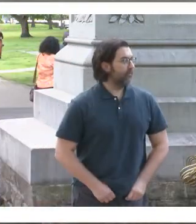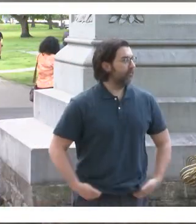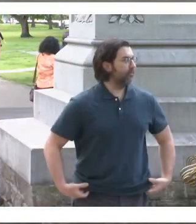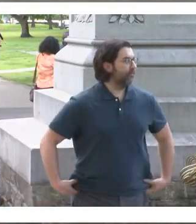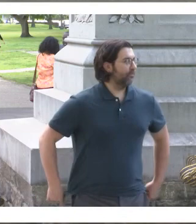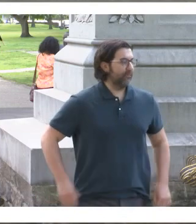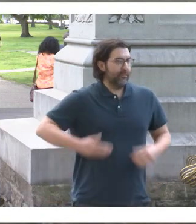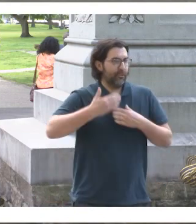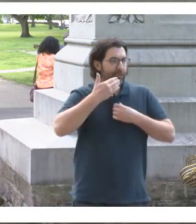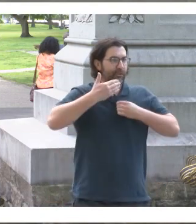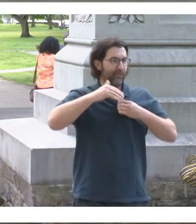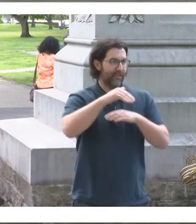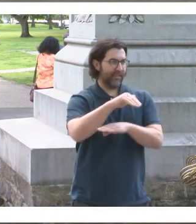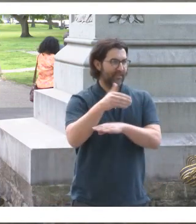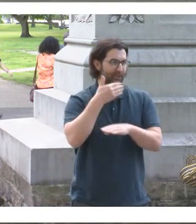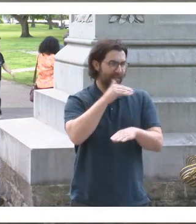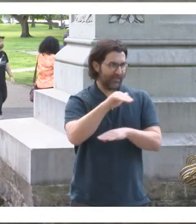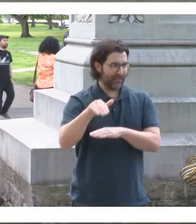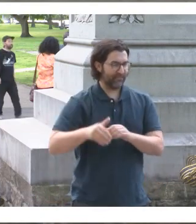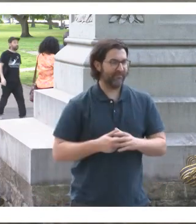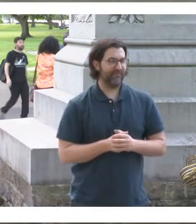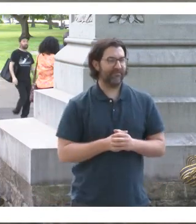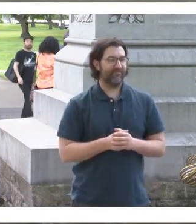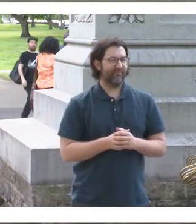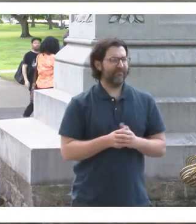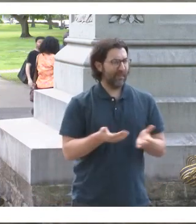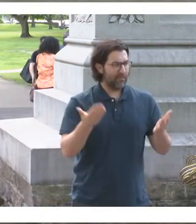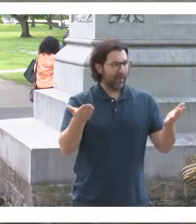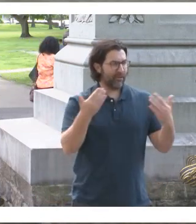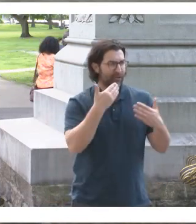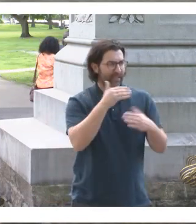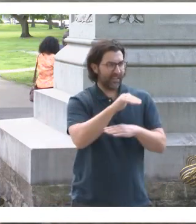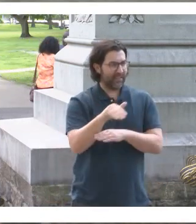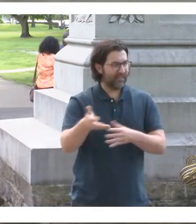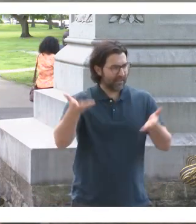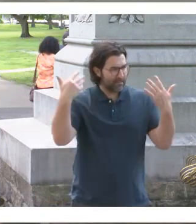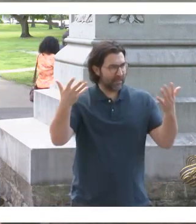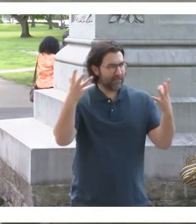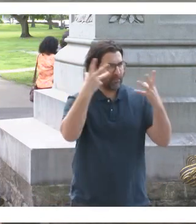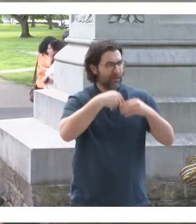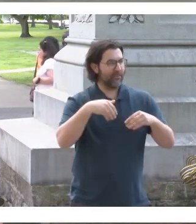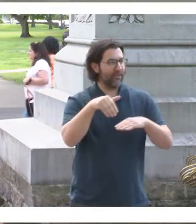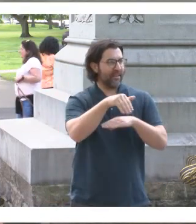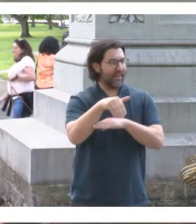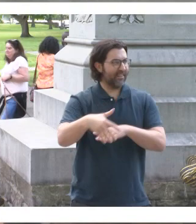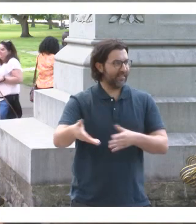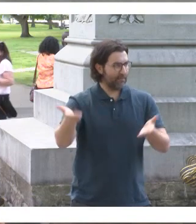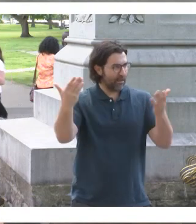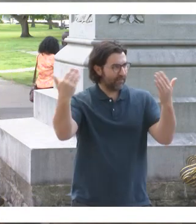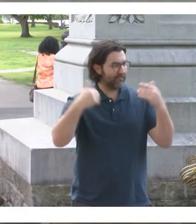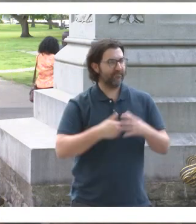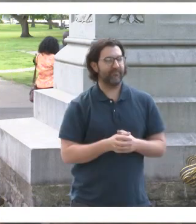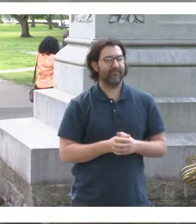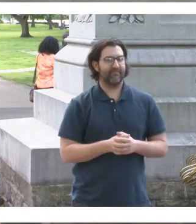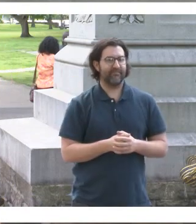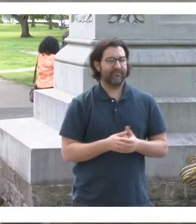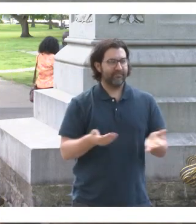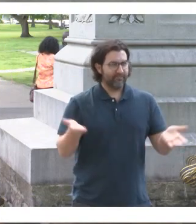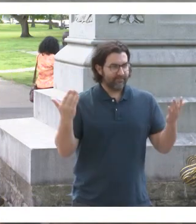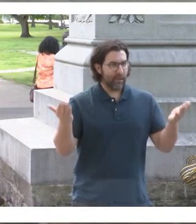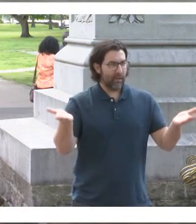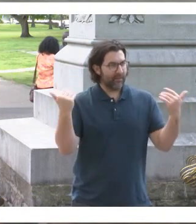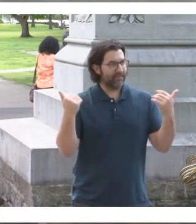Good evening, everybody. Good evening. Come on, we could do better than that. This is a beautiful evening out here. Come on, I